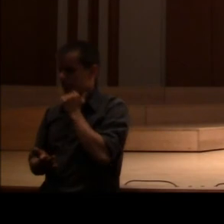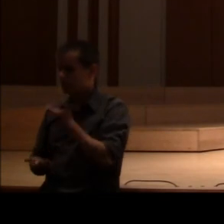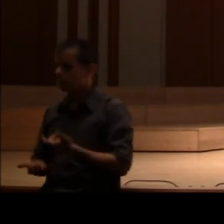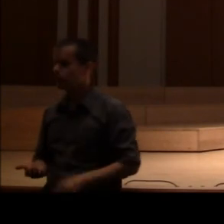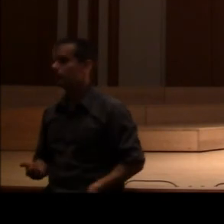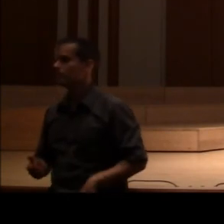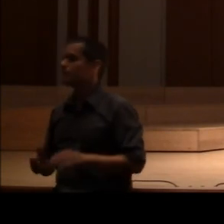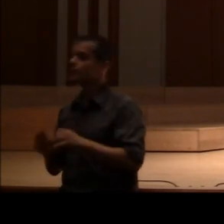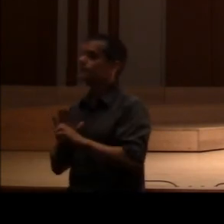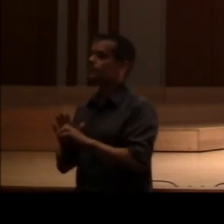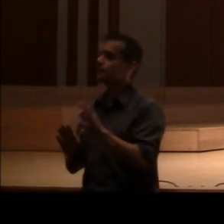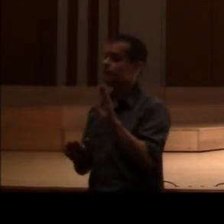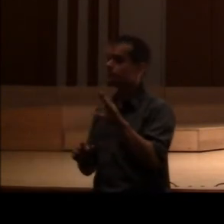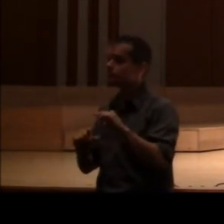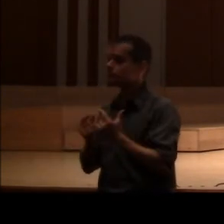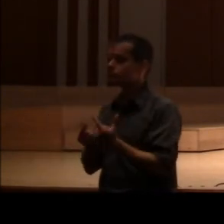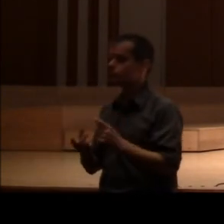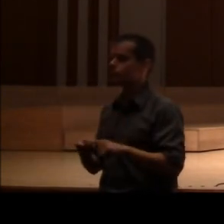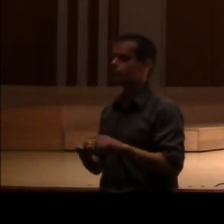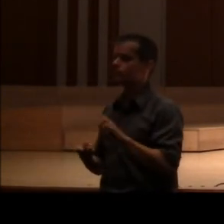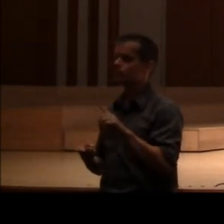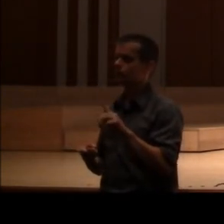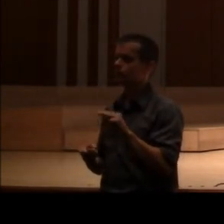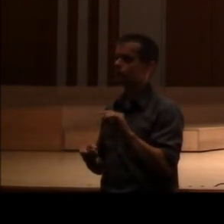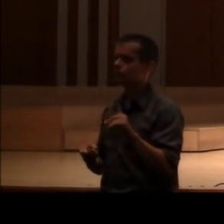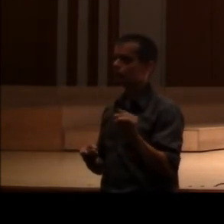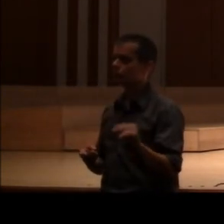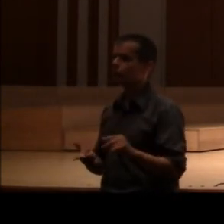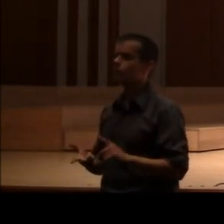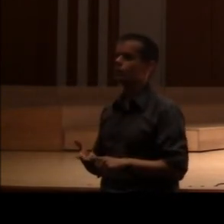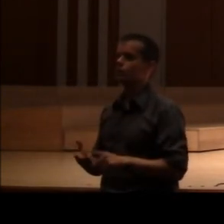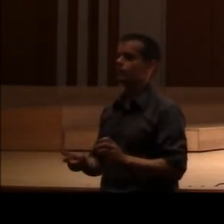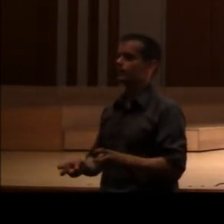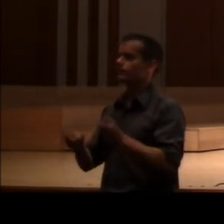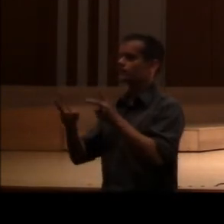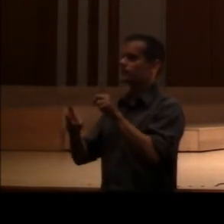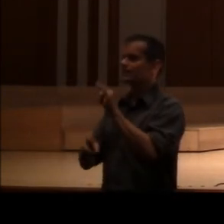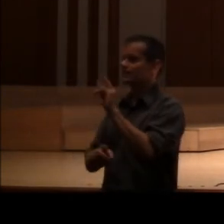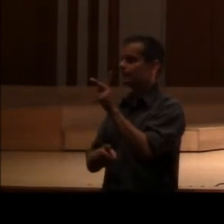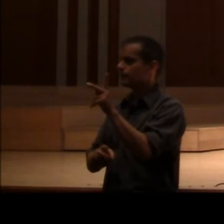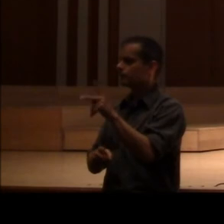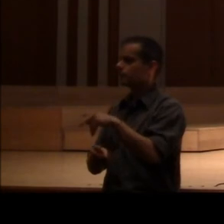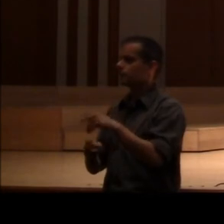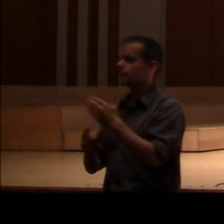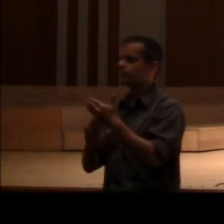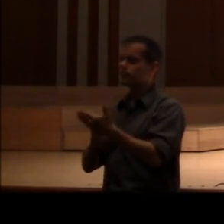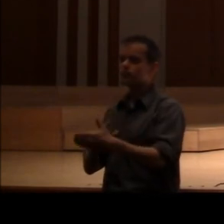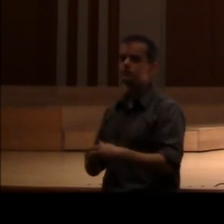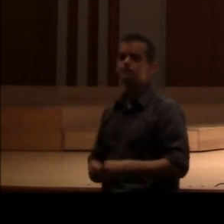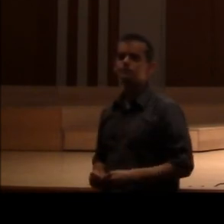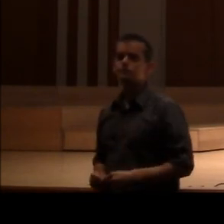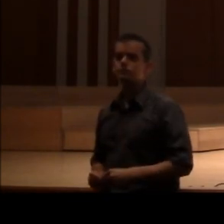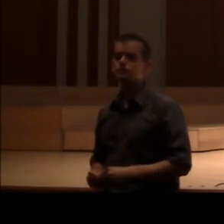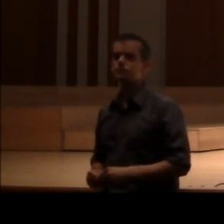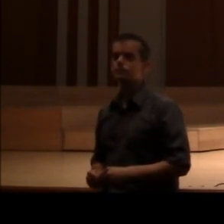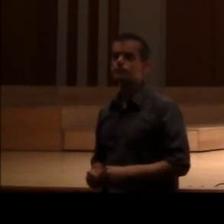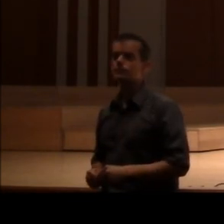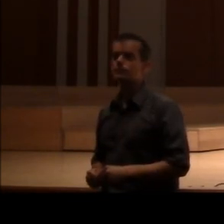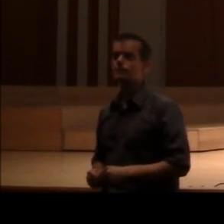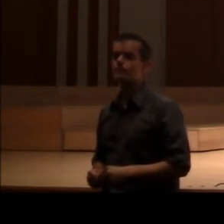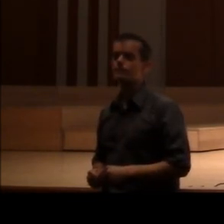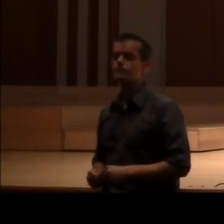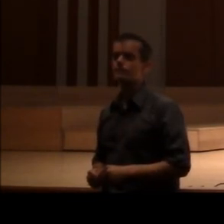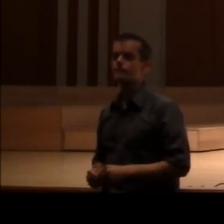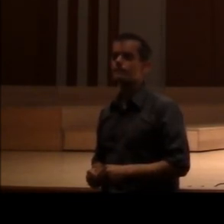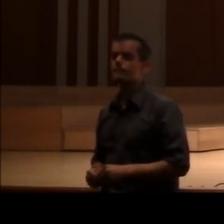group. You can ask questions, upload files and links. For instance, if I had this Cheers passage, I could bring it to my Edmodo group and